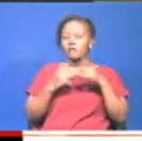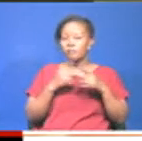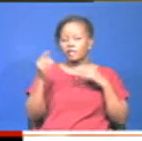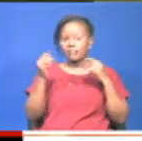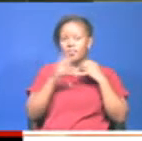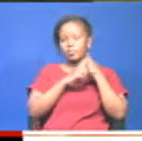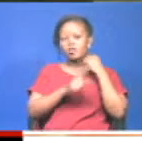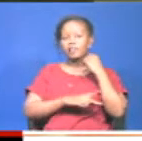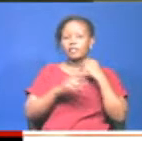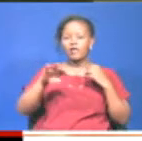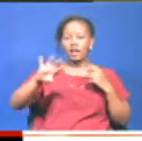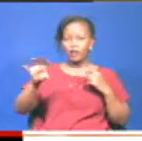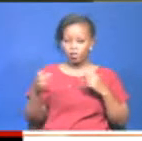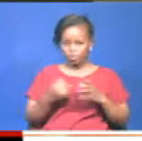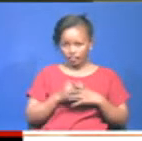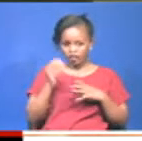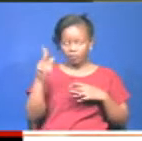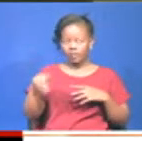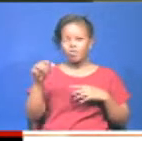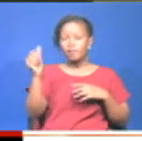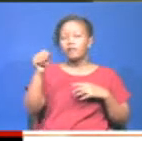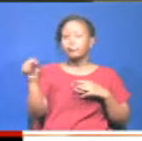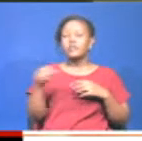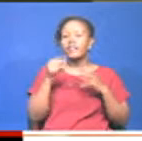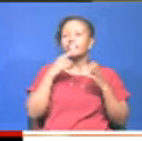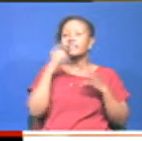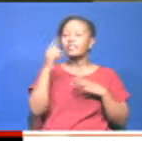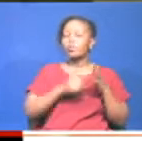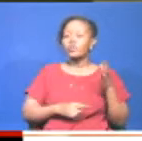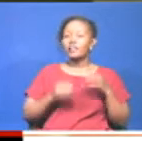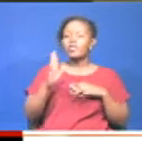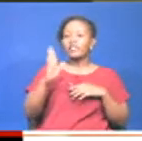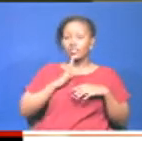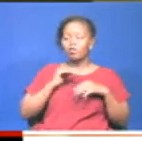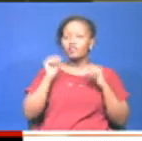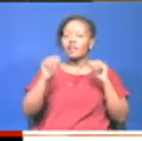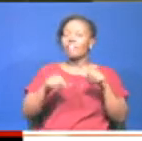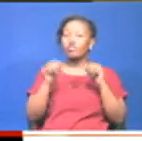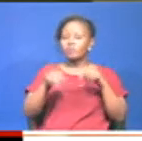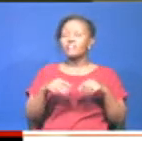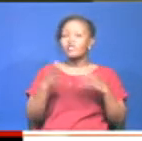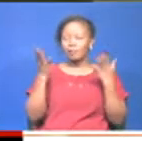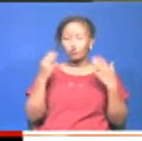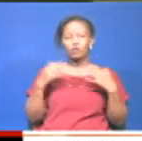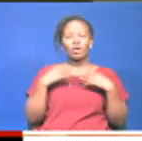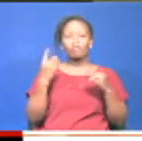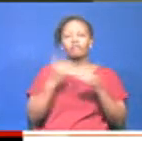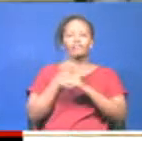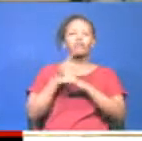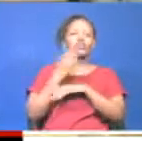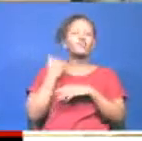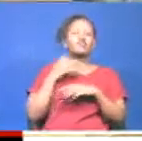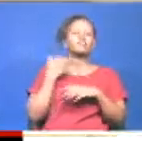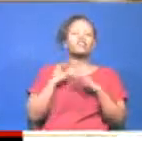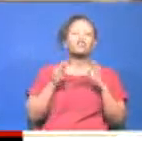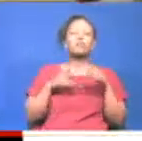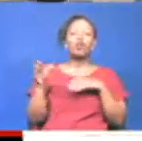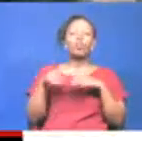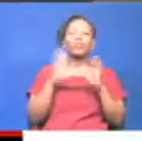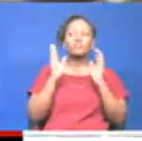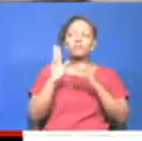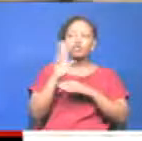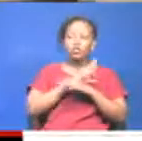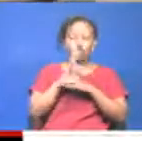said security personnel in the area have managed to crack down on various criminal elements being used to undermine peace